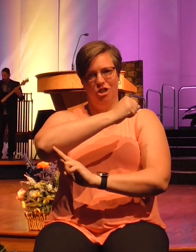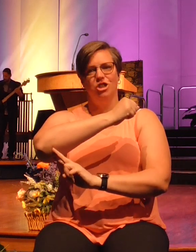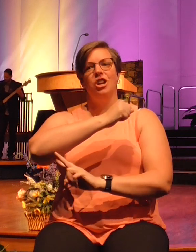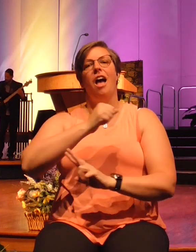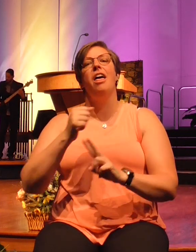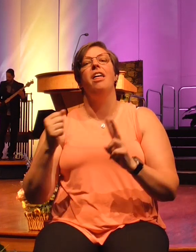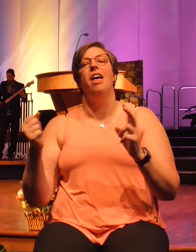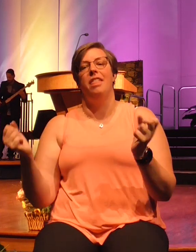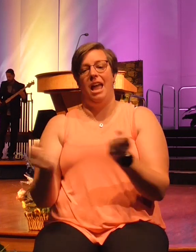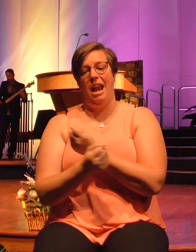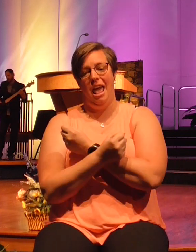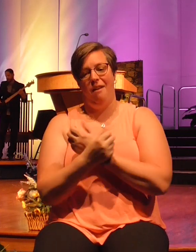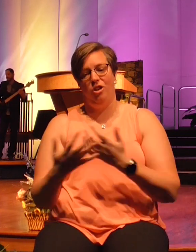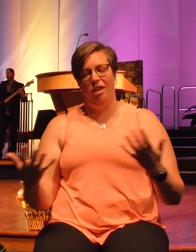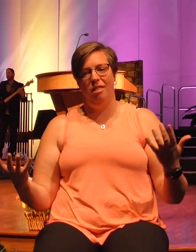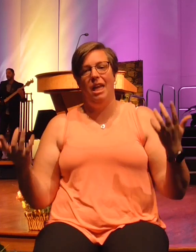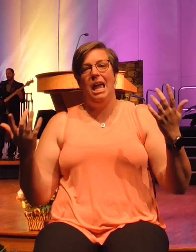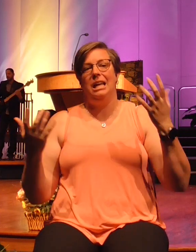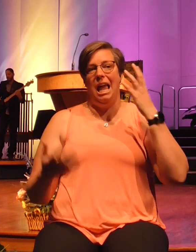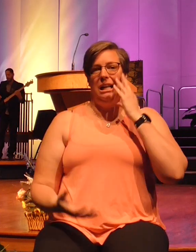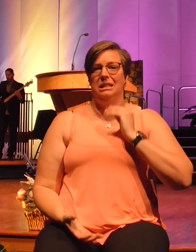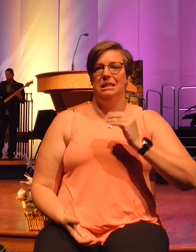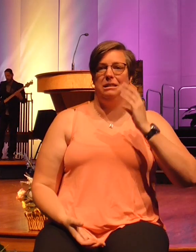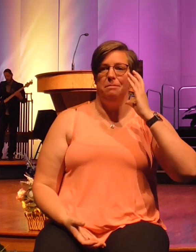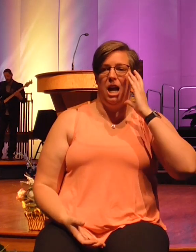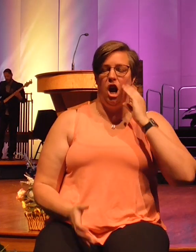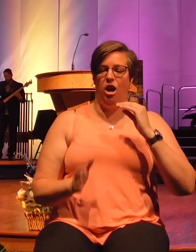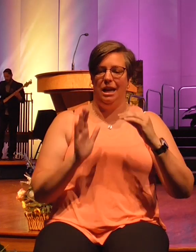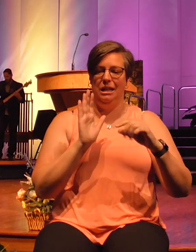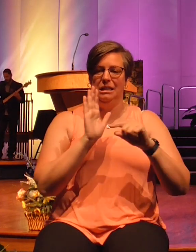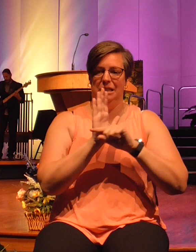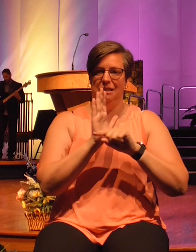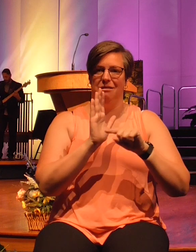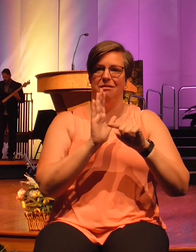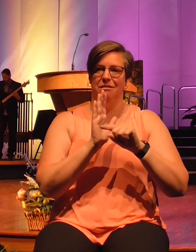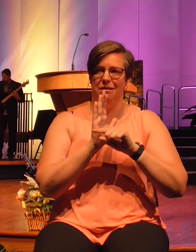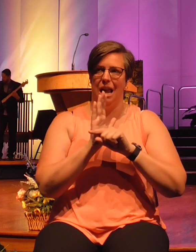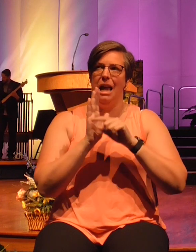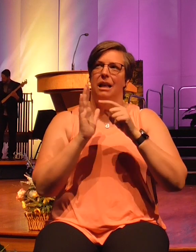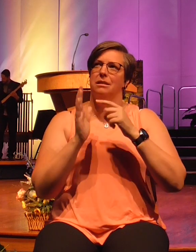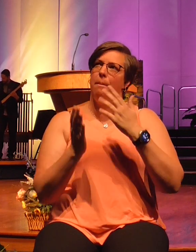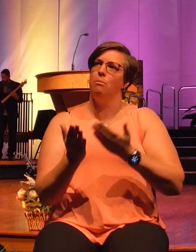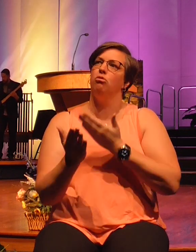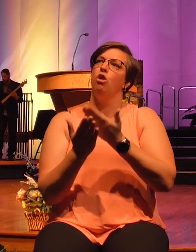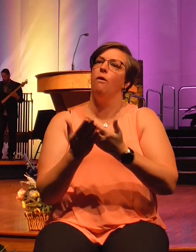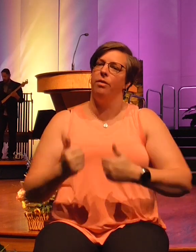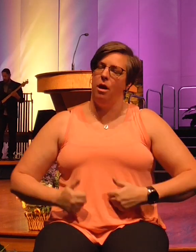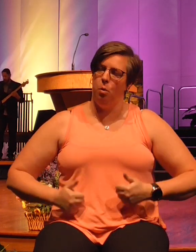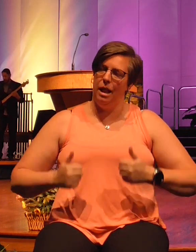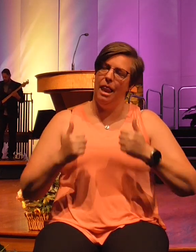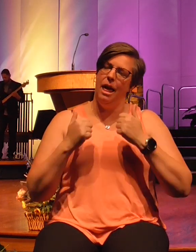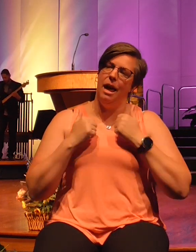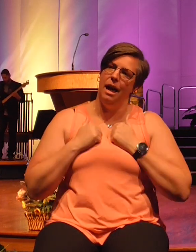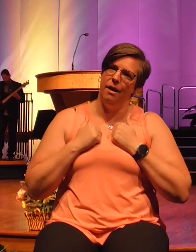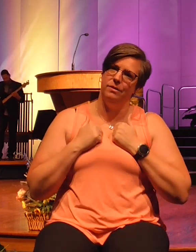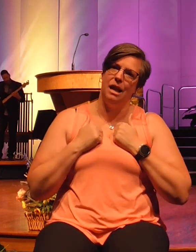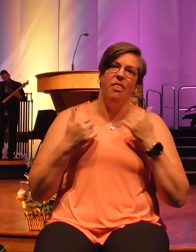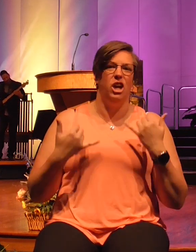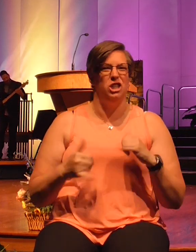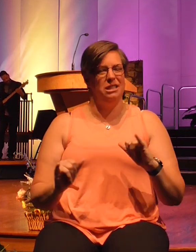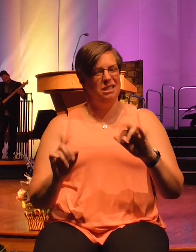all of these scars are proof that we lived. There's still hope in this